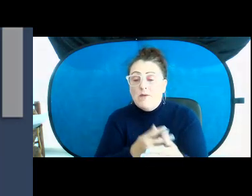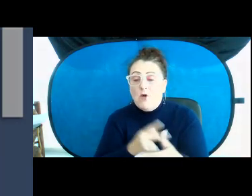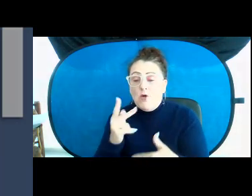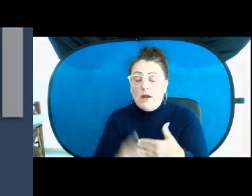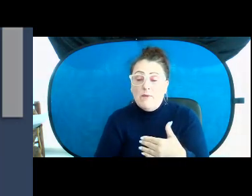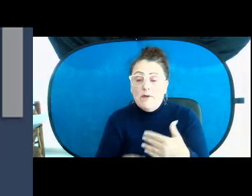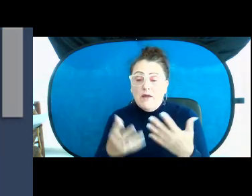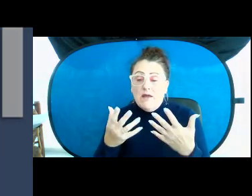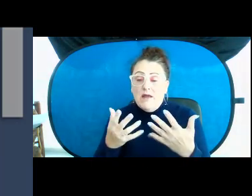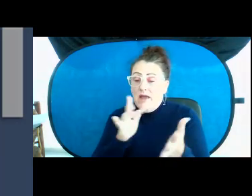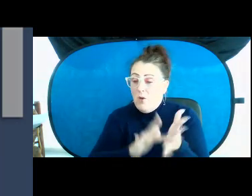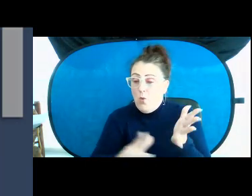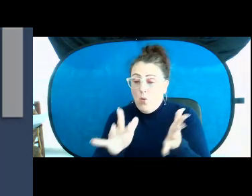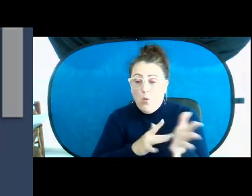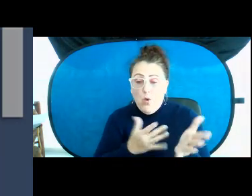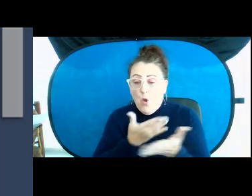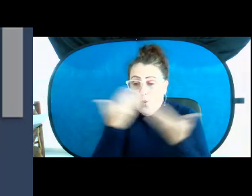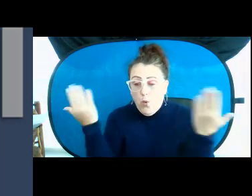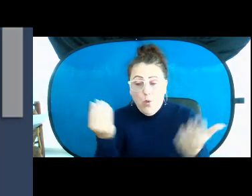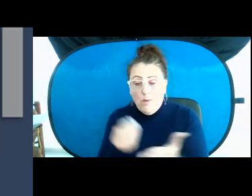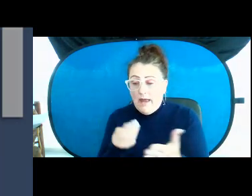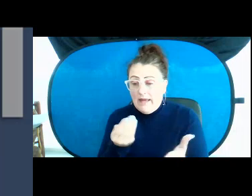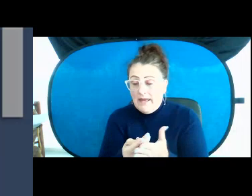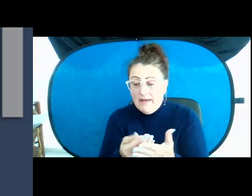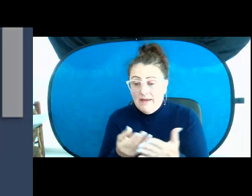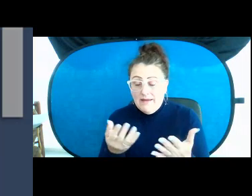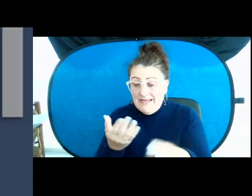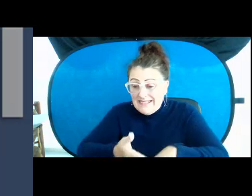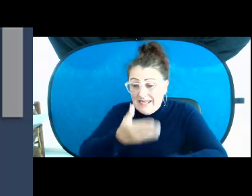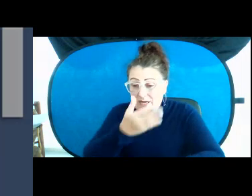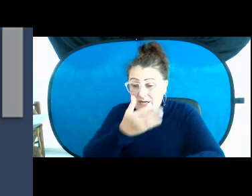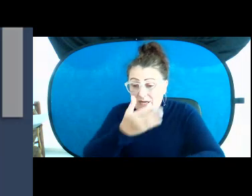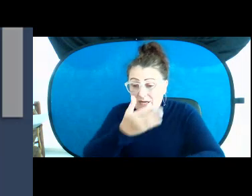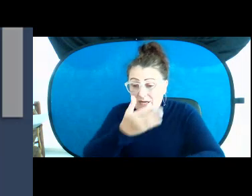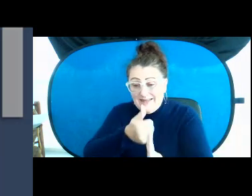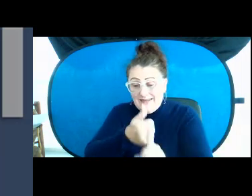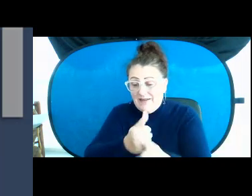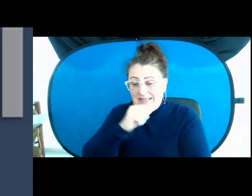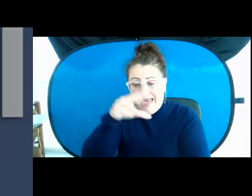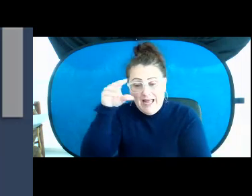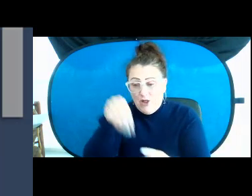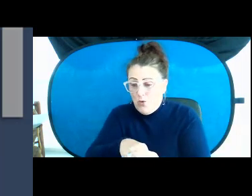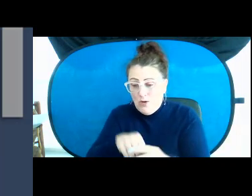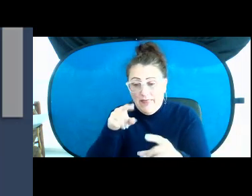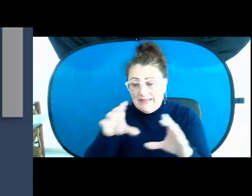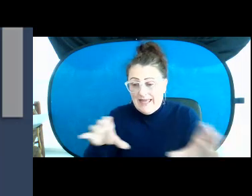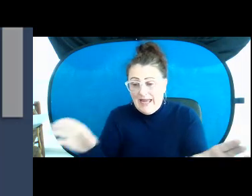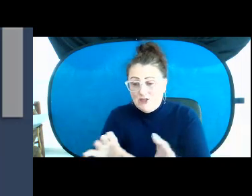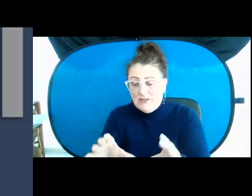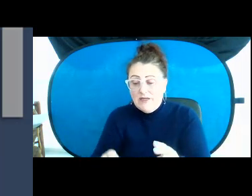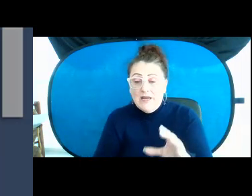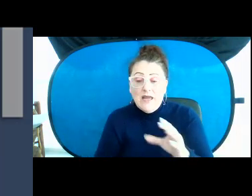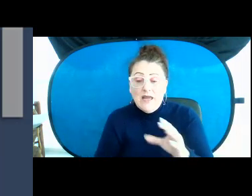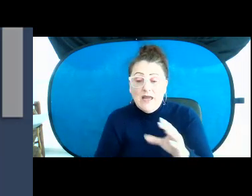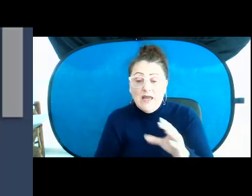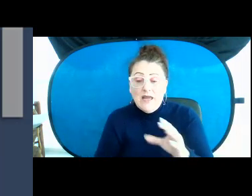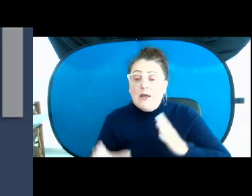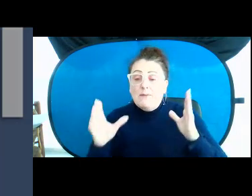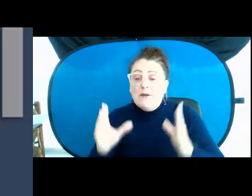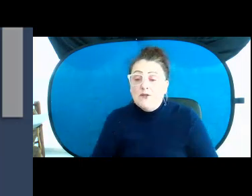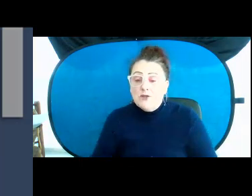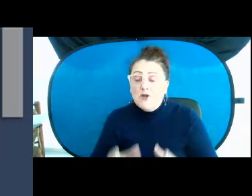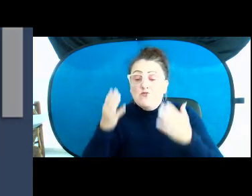have been fully expended, so the State Transportation Improvement Program is not included in this action. Commissioners, staff recommends